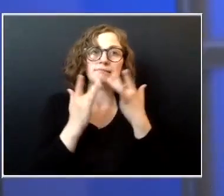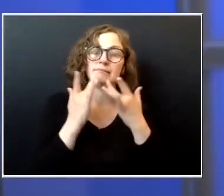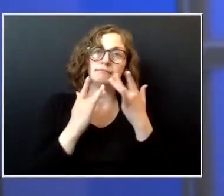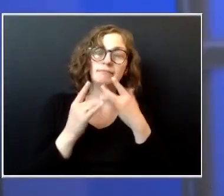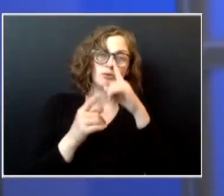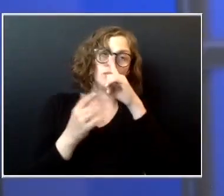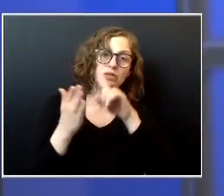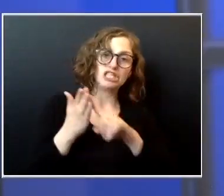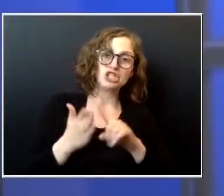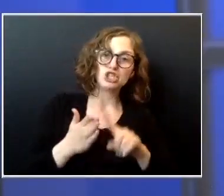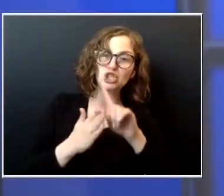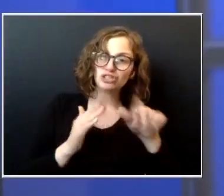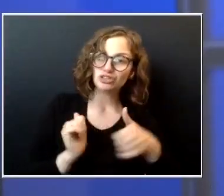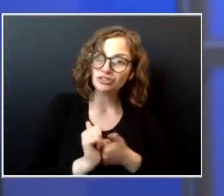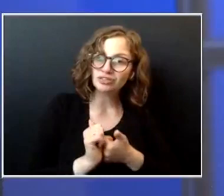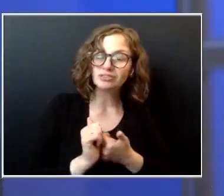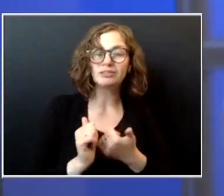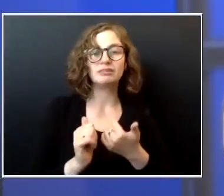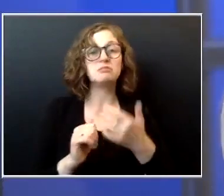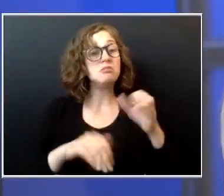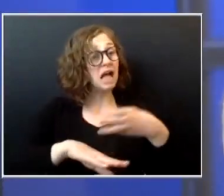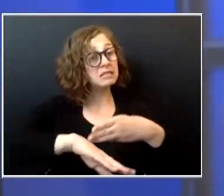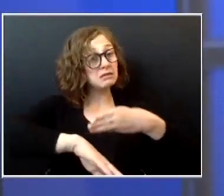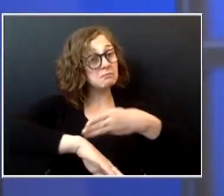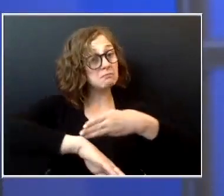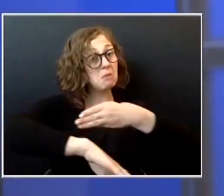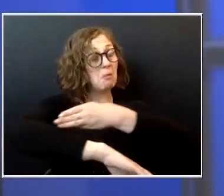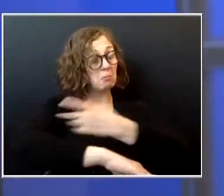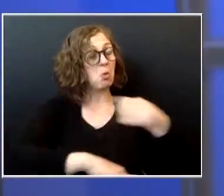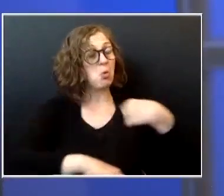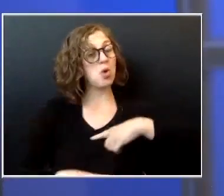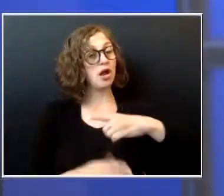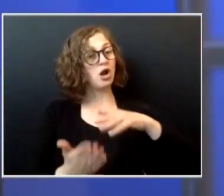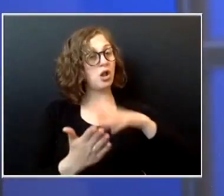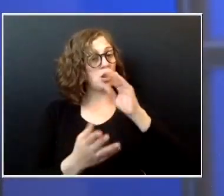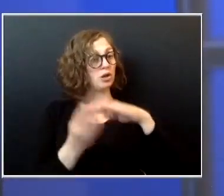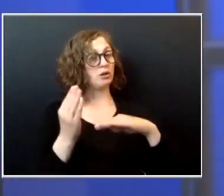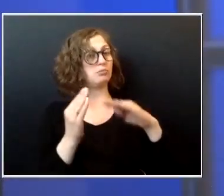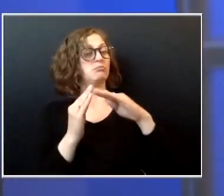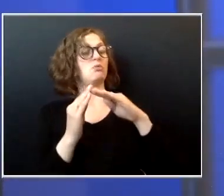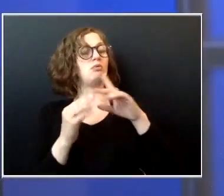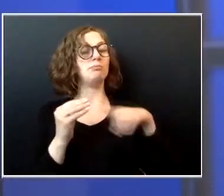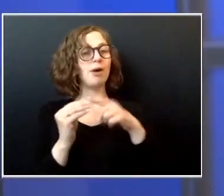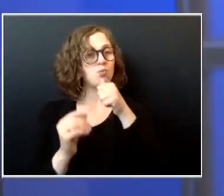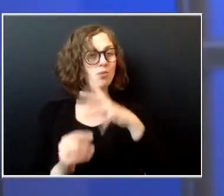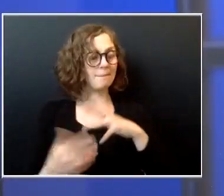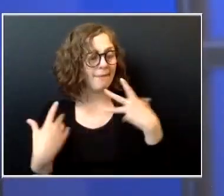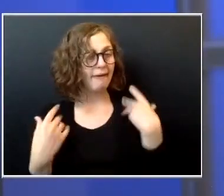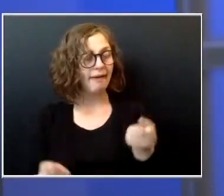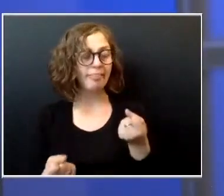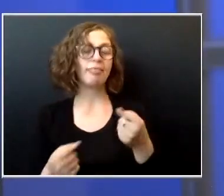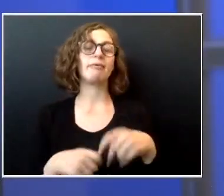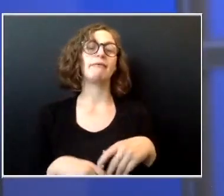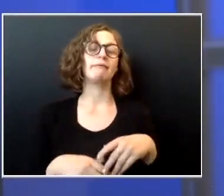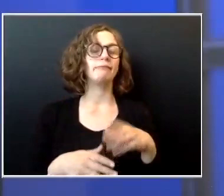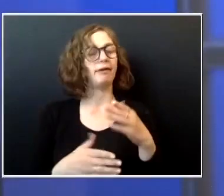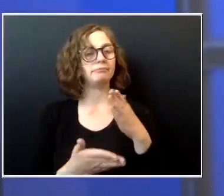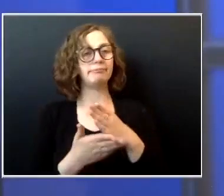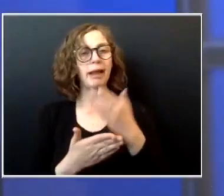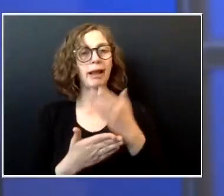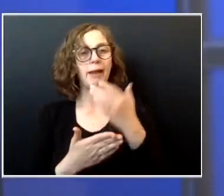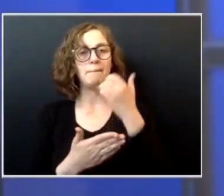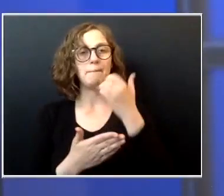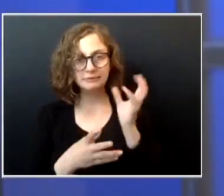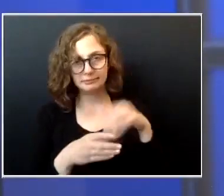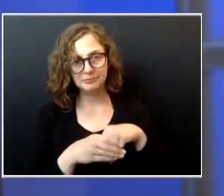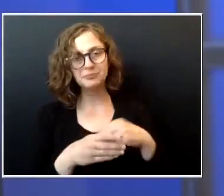more knowledgeable about women's health and, menopause, perimenopause. So it'll be interesting to see, in the next 10 years how this